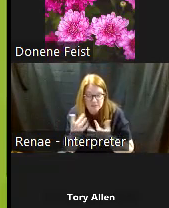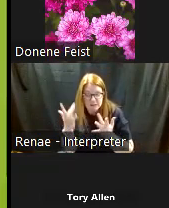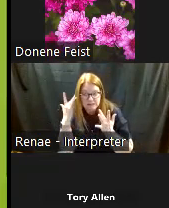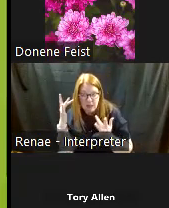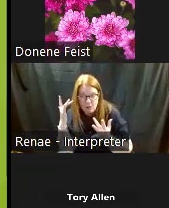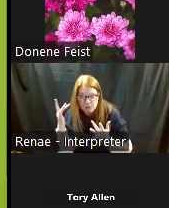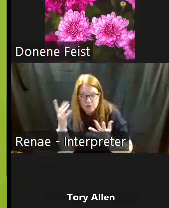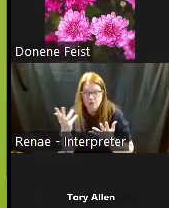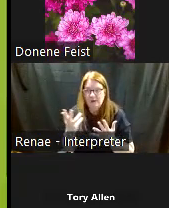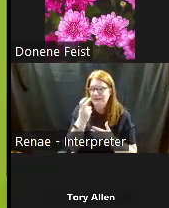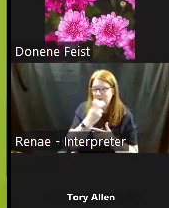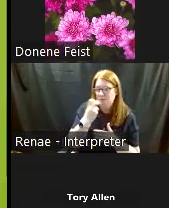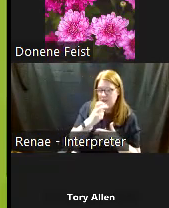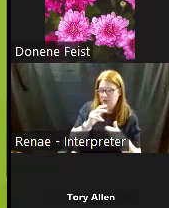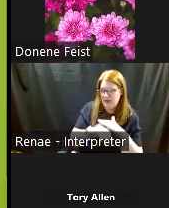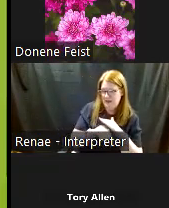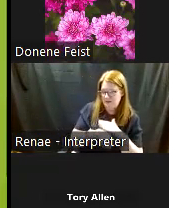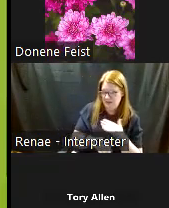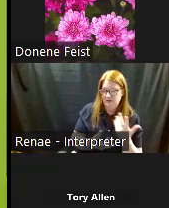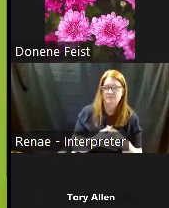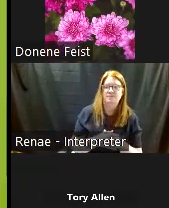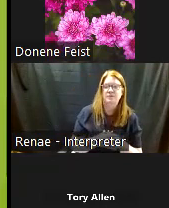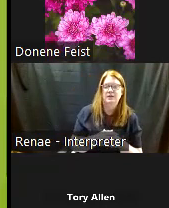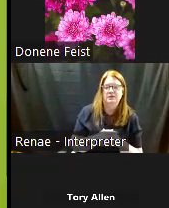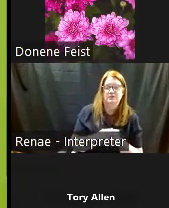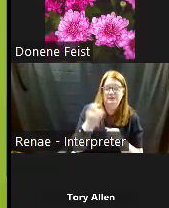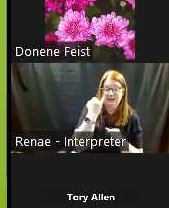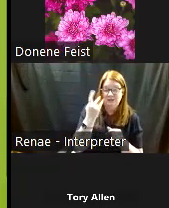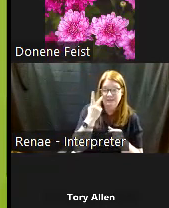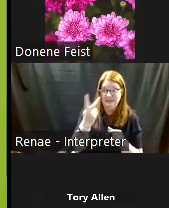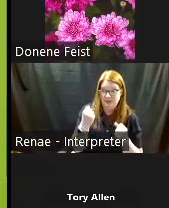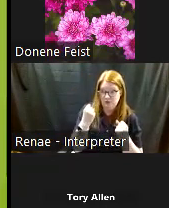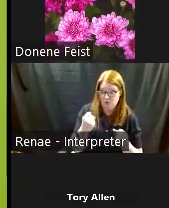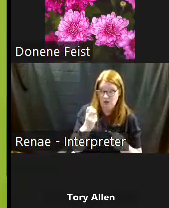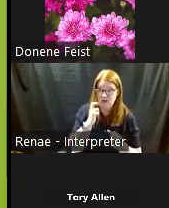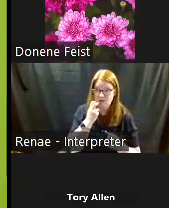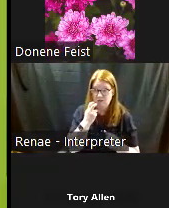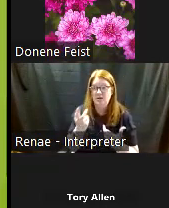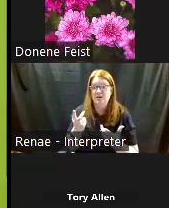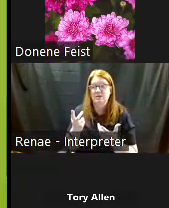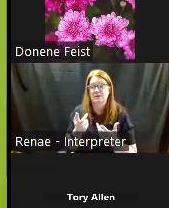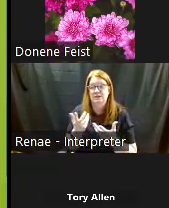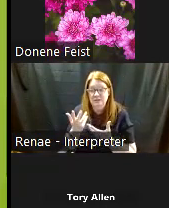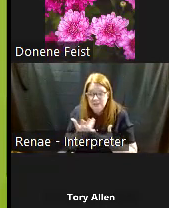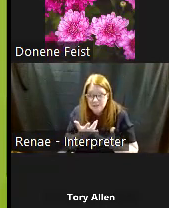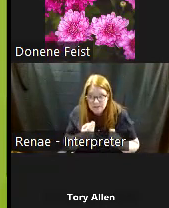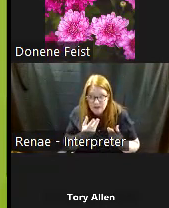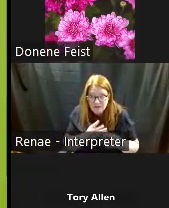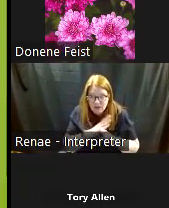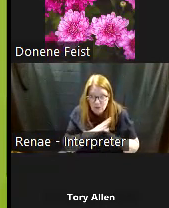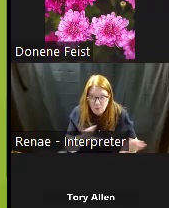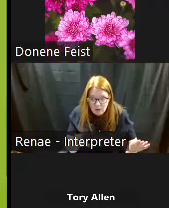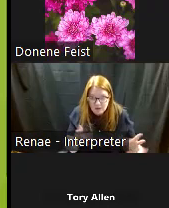sort of speech access they'll have. If we see a strong nerve response to soft and quiet sounds, we assume that in